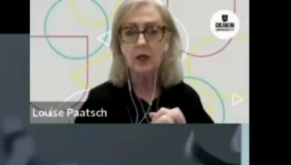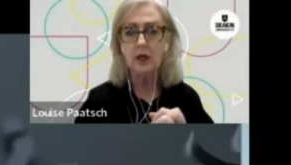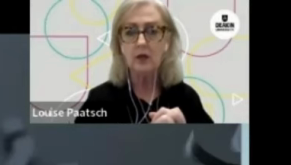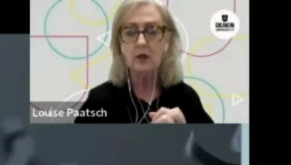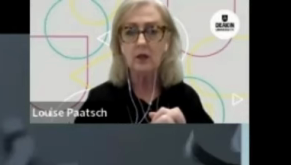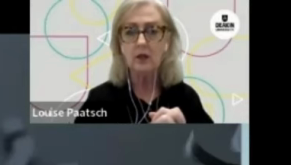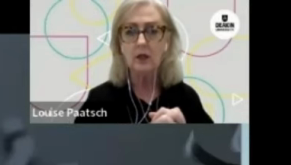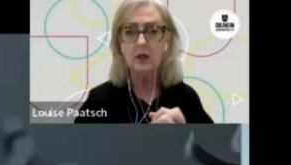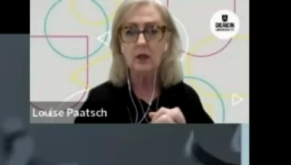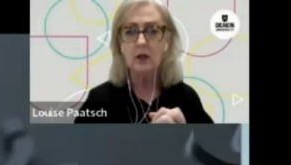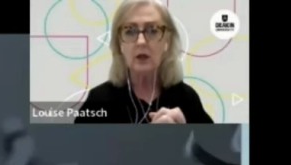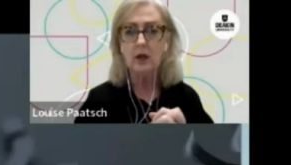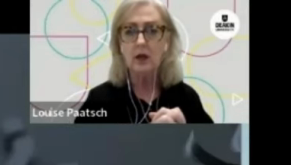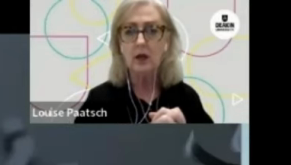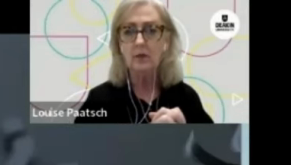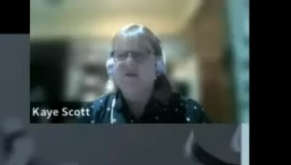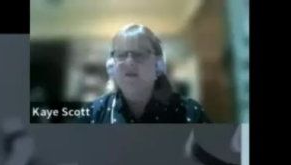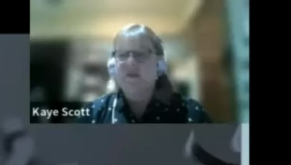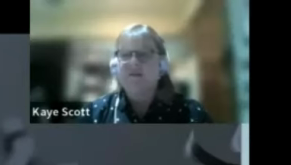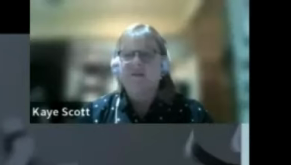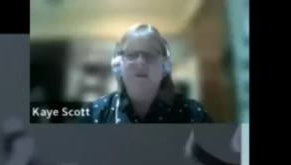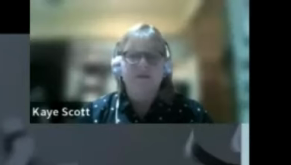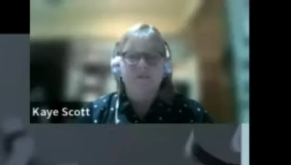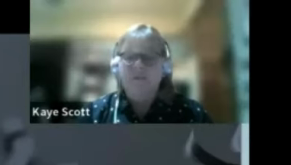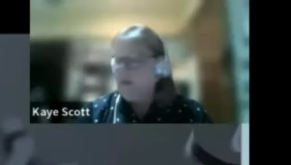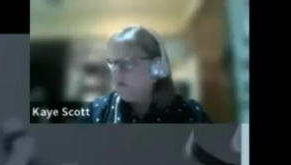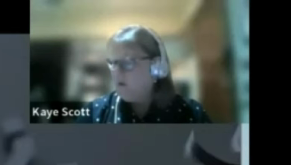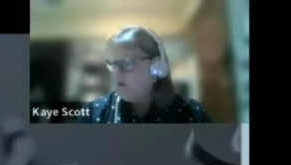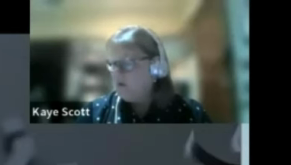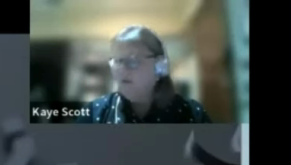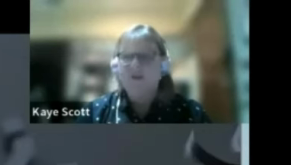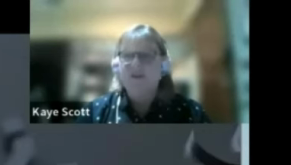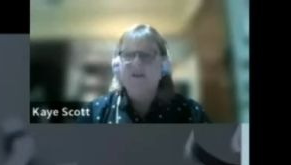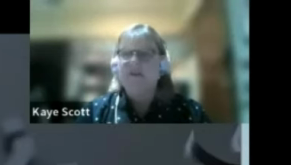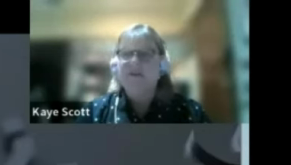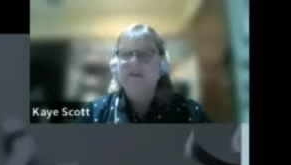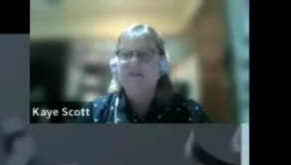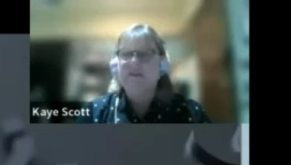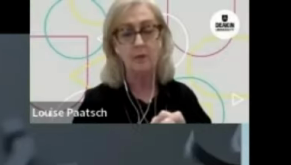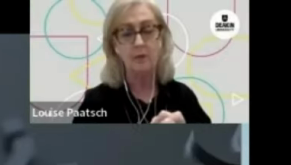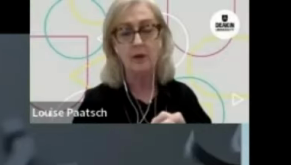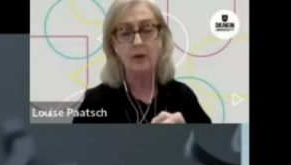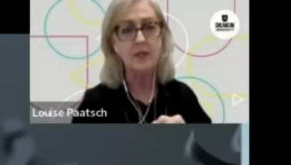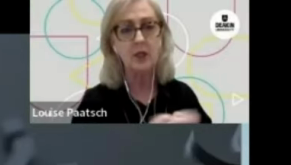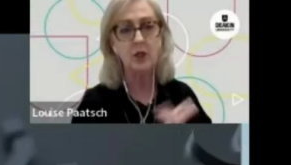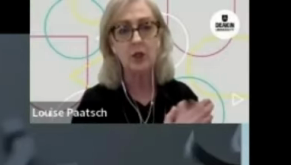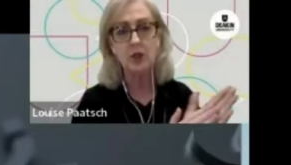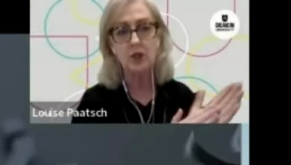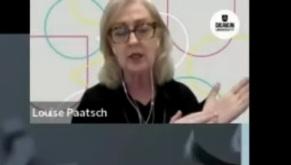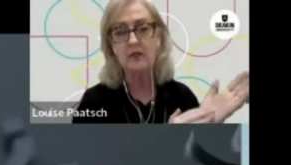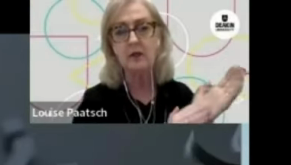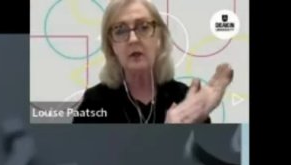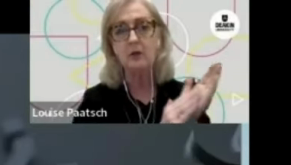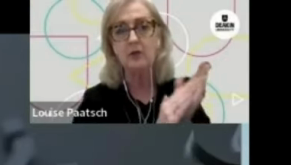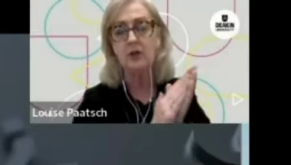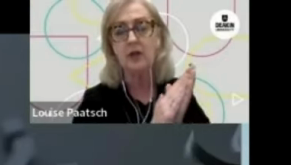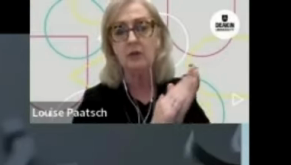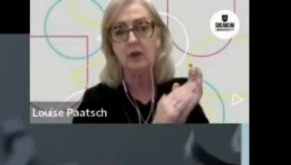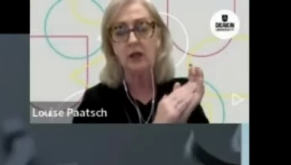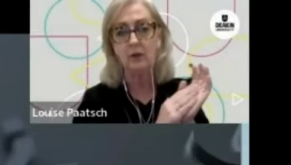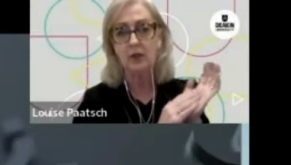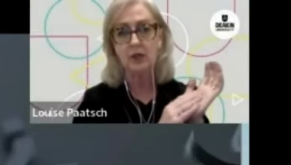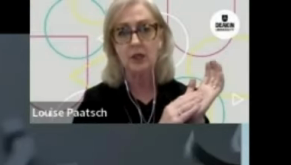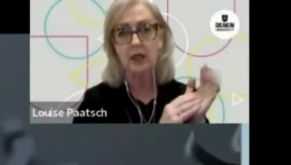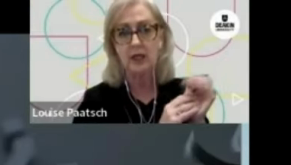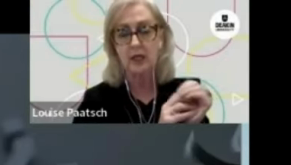isn't it Kay, I think? I think so, yes, Louise. Yeah, but the other one, I don't know. The other, no, Pratin and Kirshner isn't. It was done